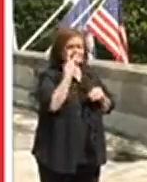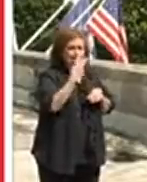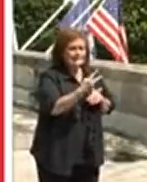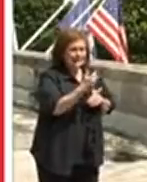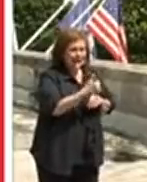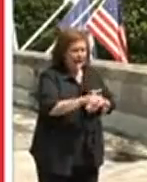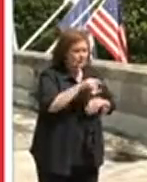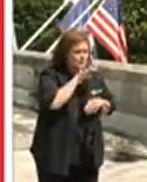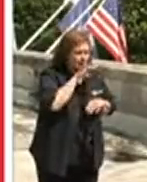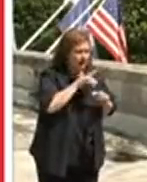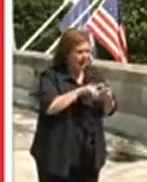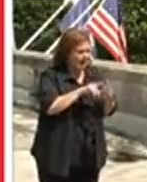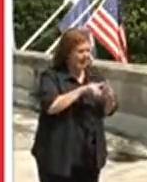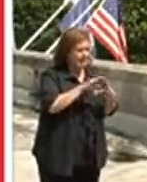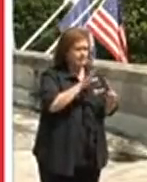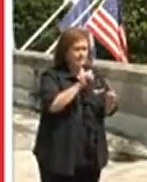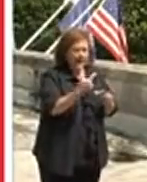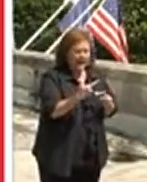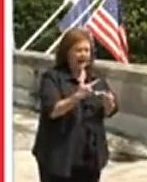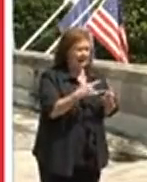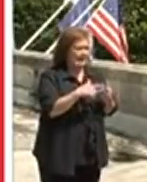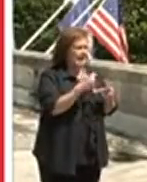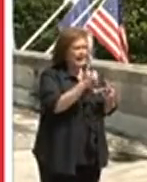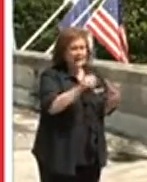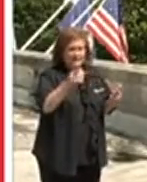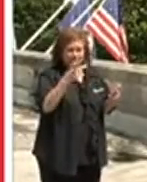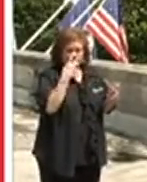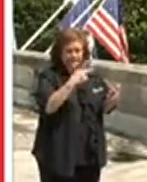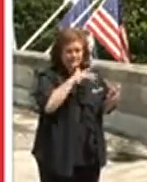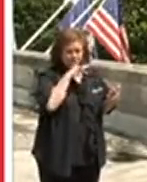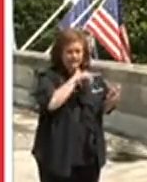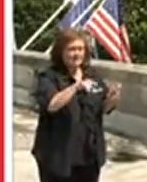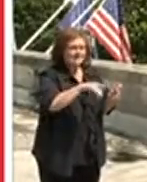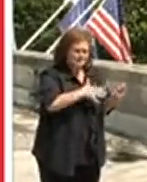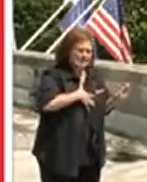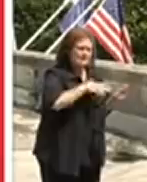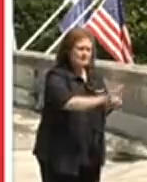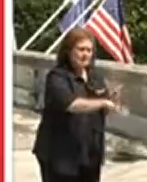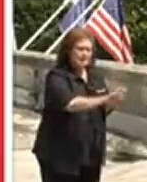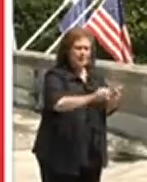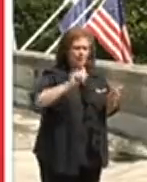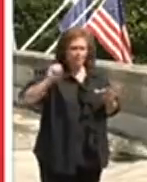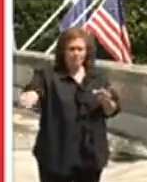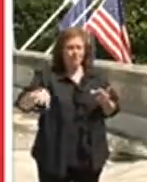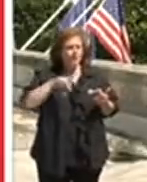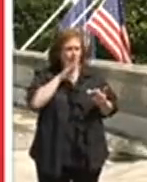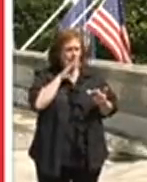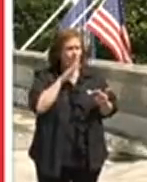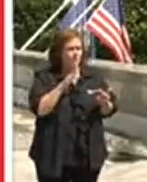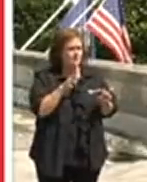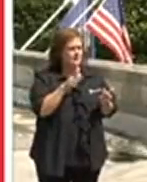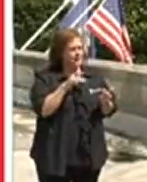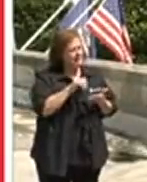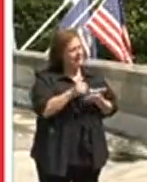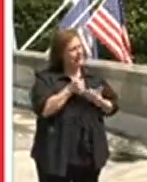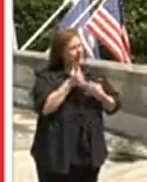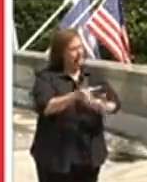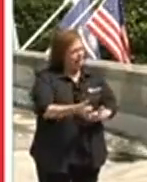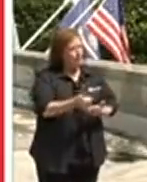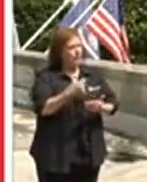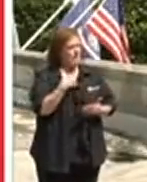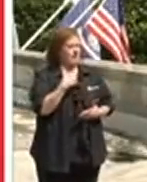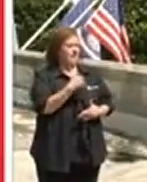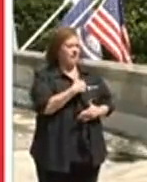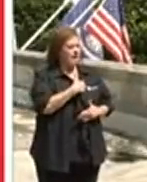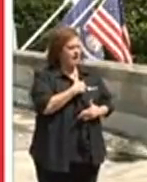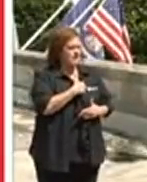bags, collect it, throw it in the trash can. It's important. This helps us relieve an added burden